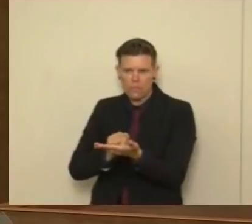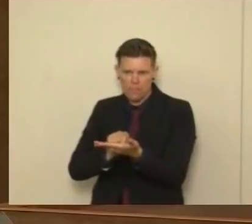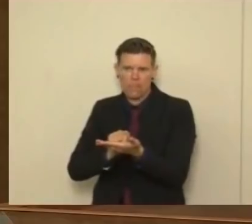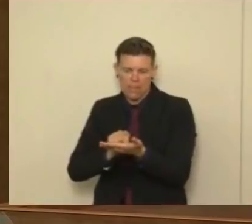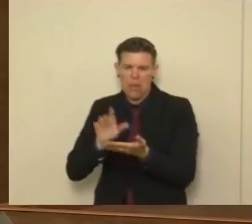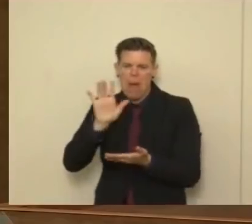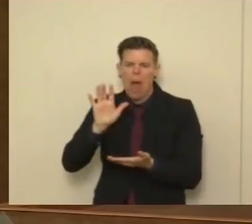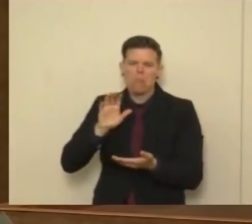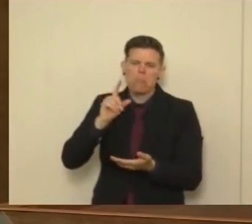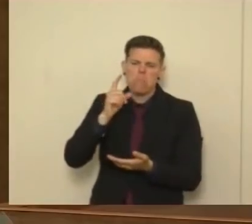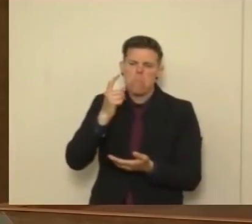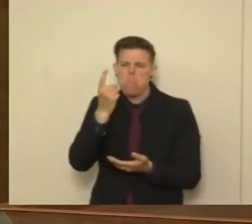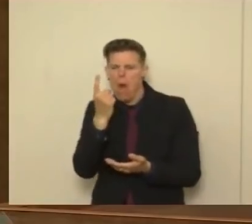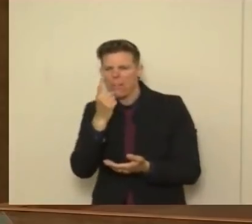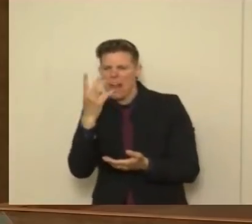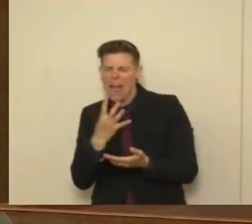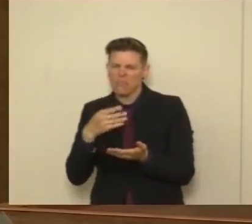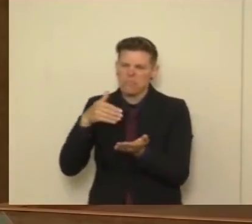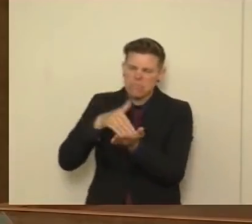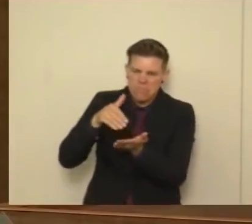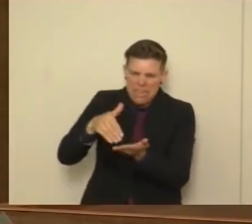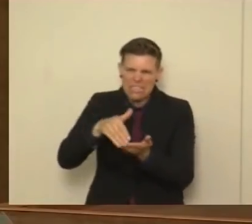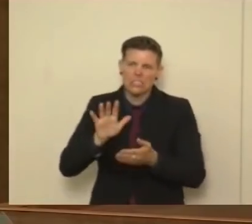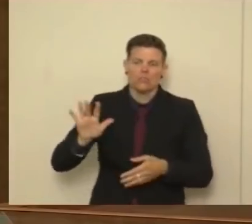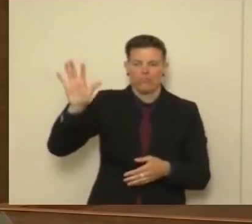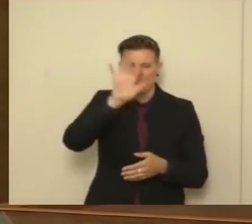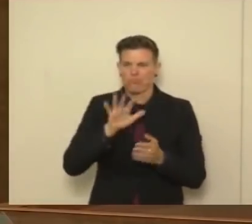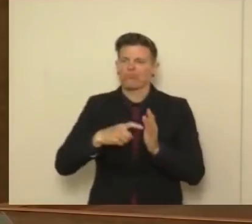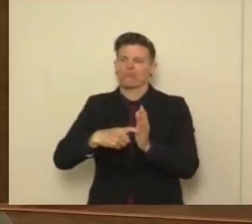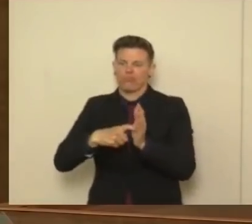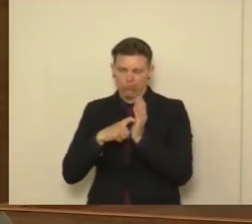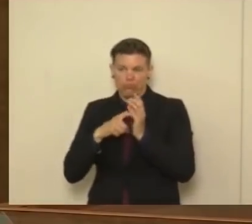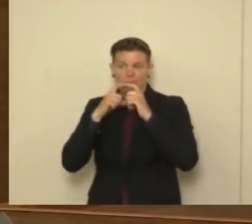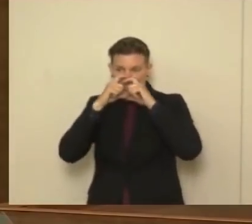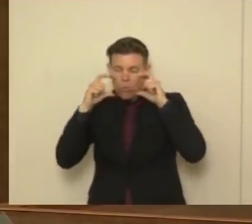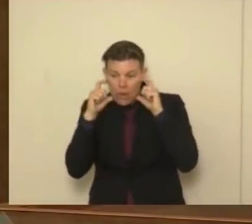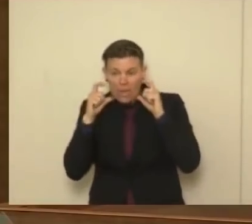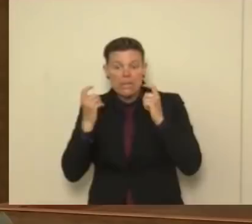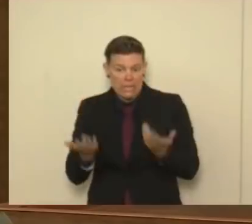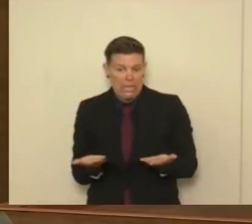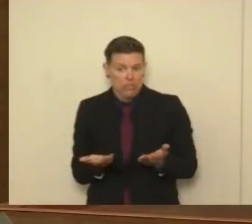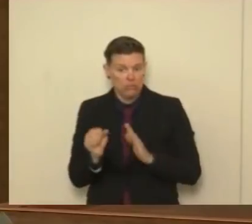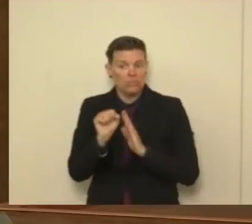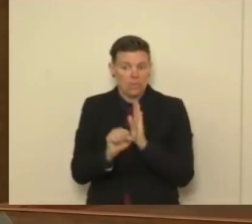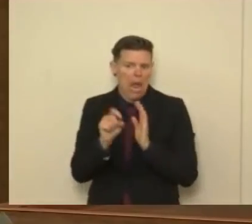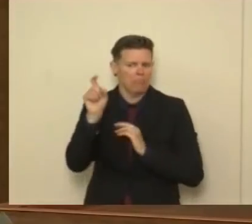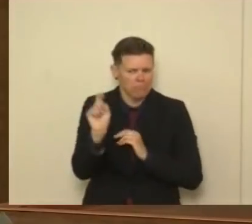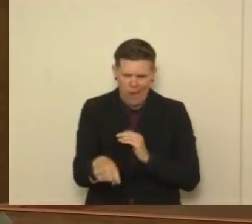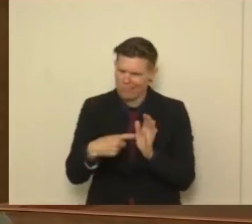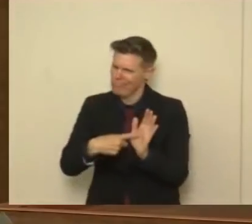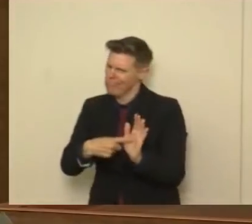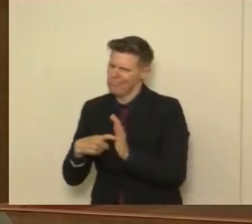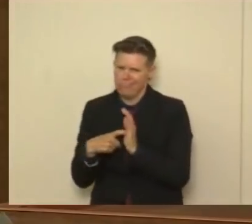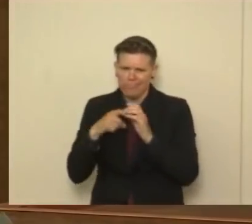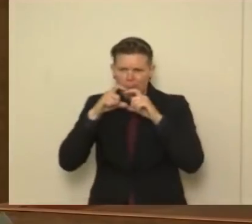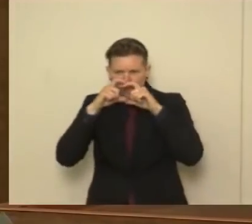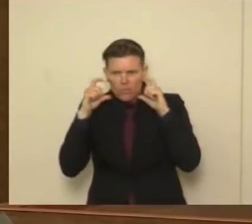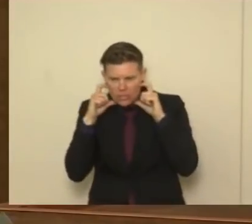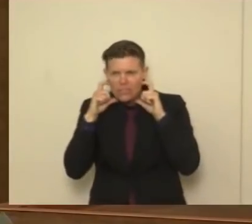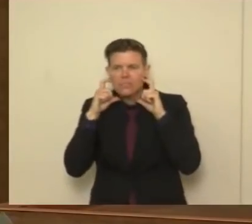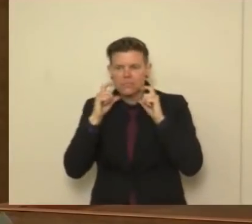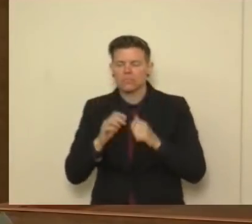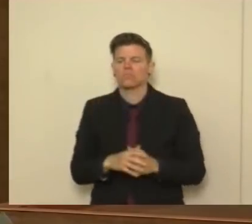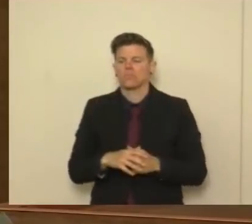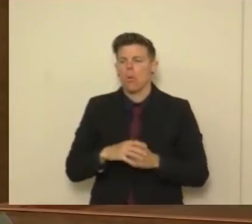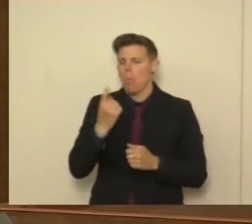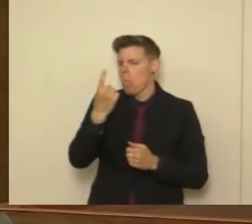in the states that required masks, like New Mexico. In an interesting spin, the authors point out that